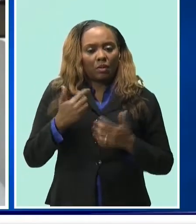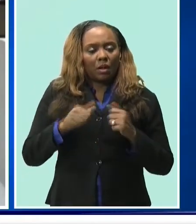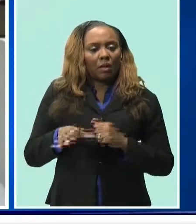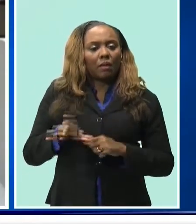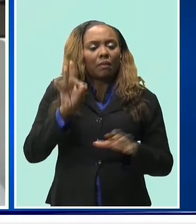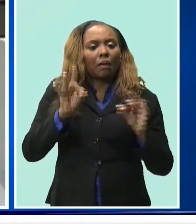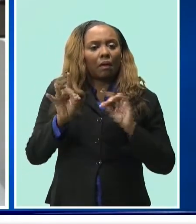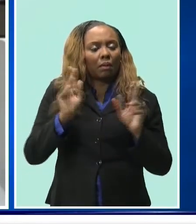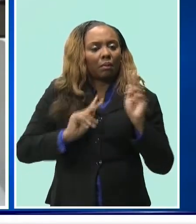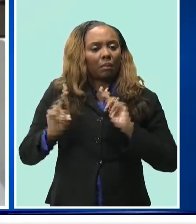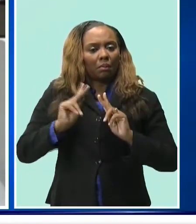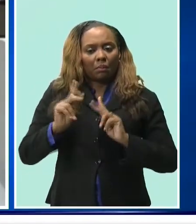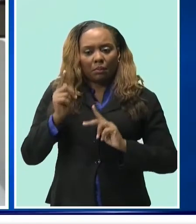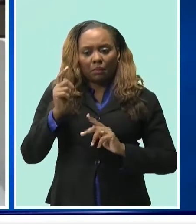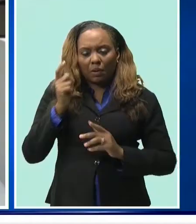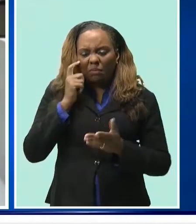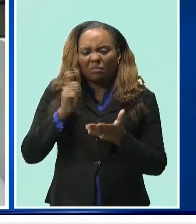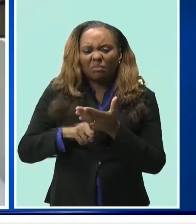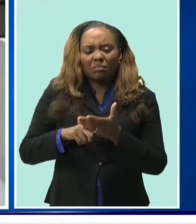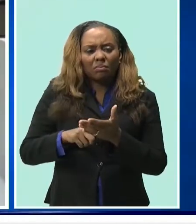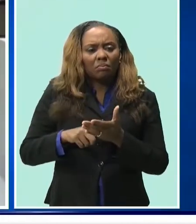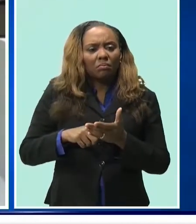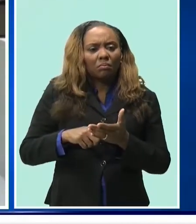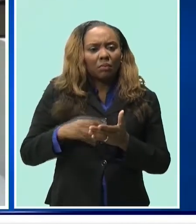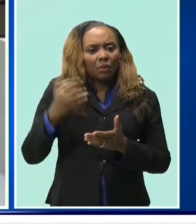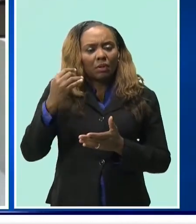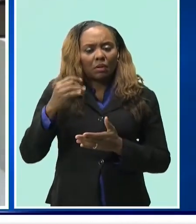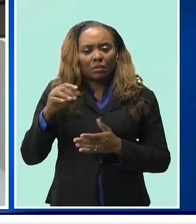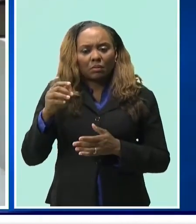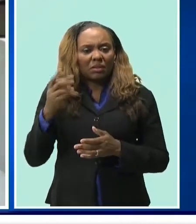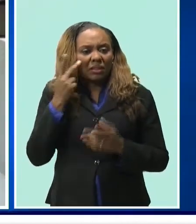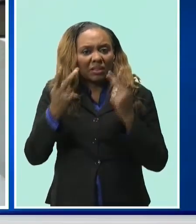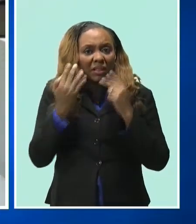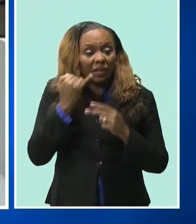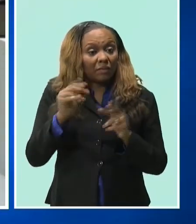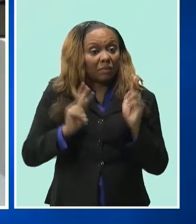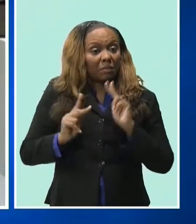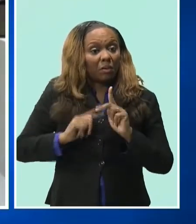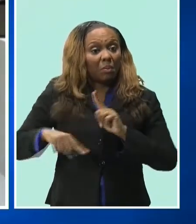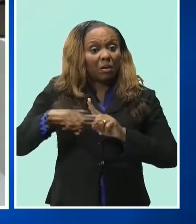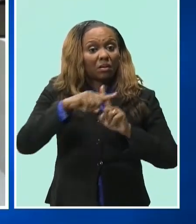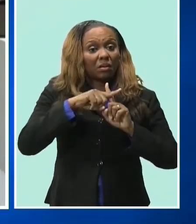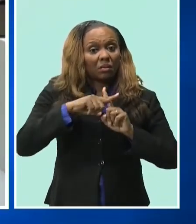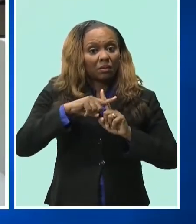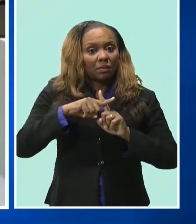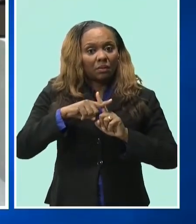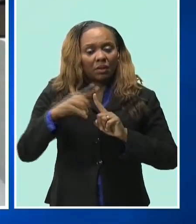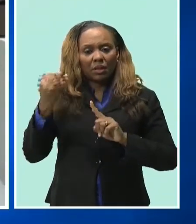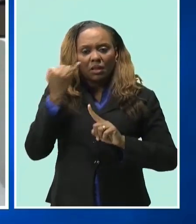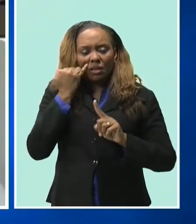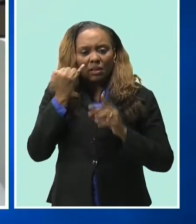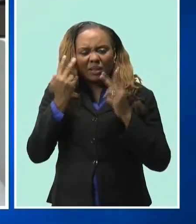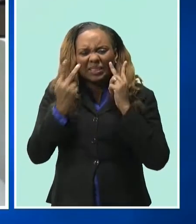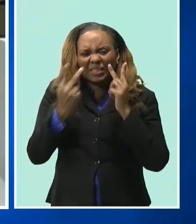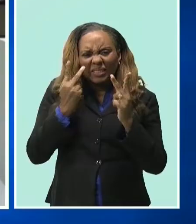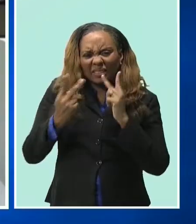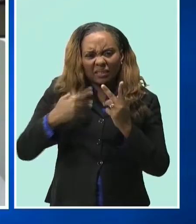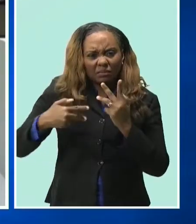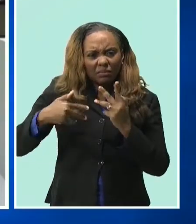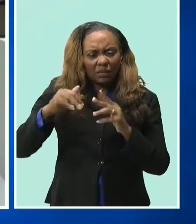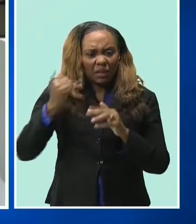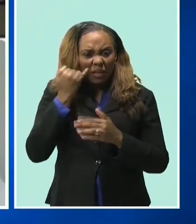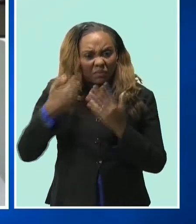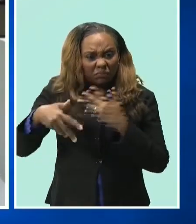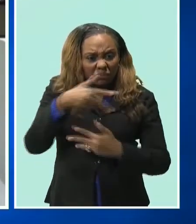found to be positive, and extending the rings of contacts where that is concerned, and